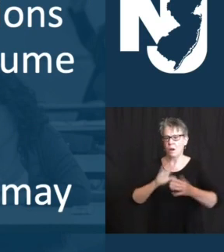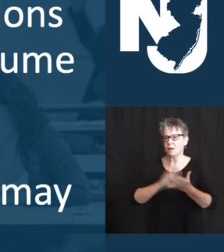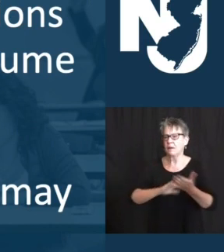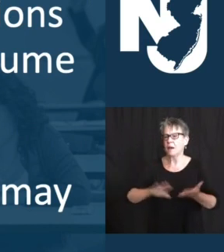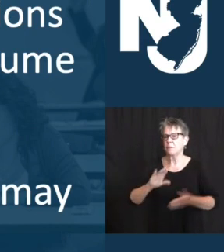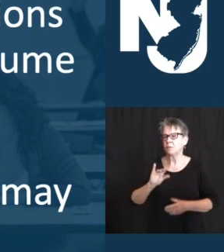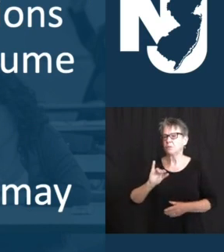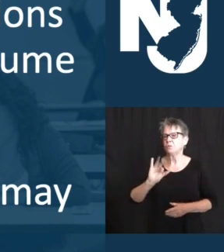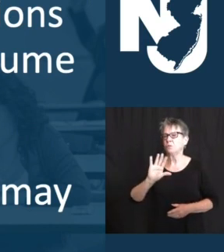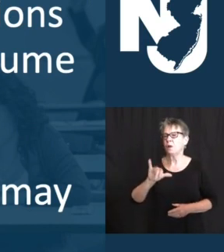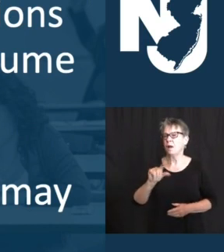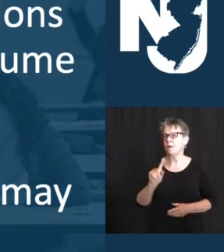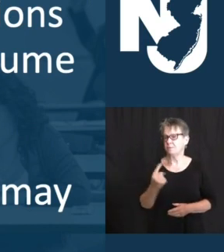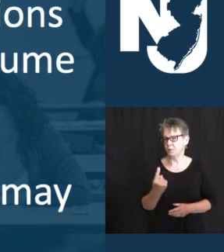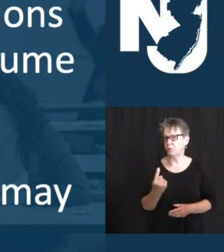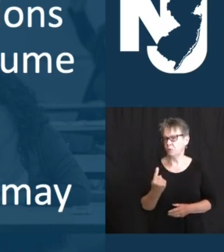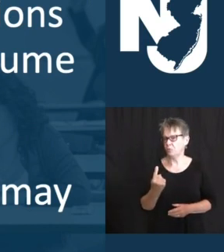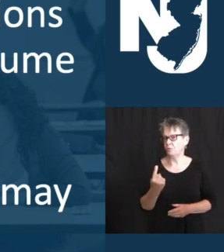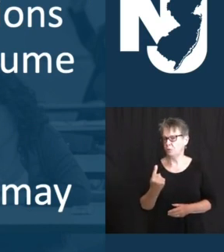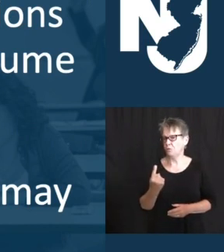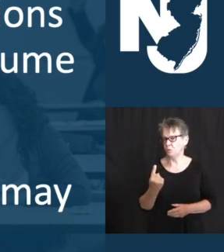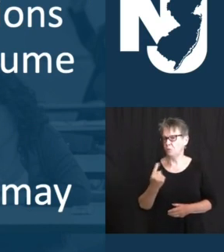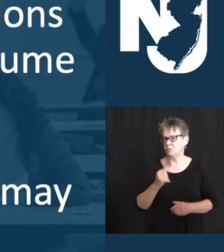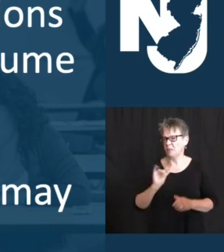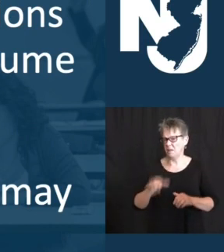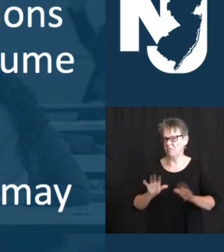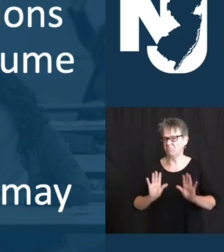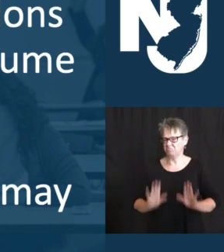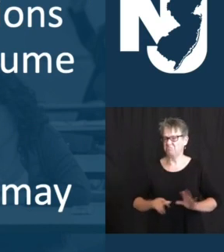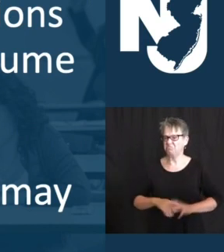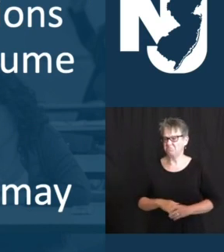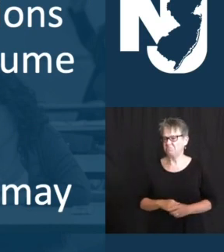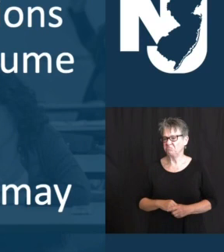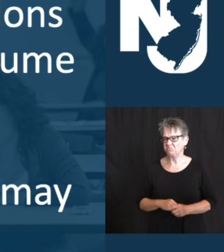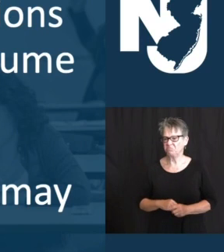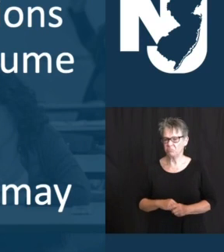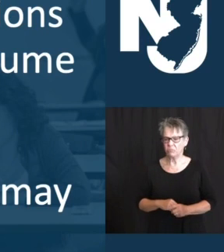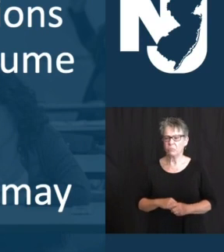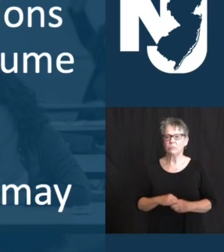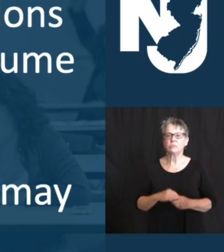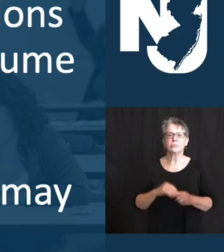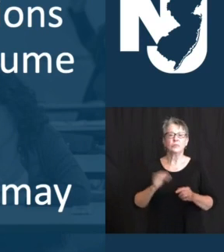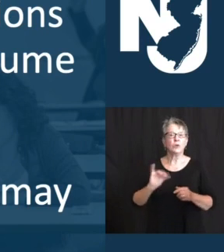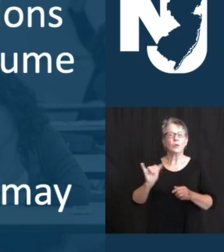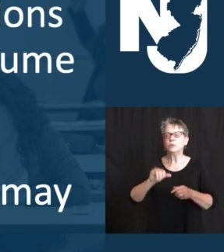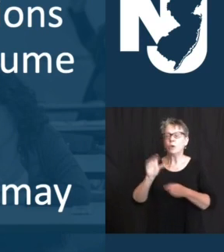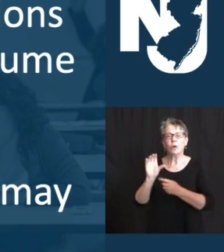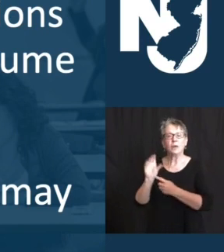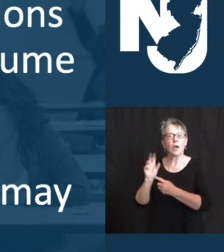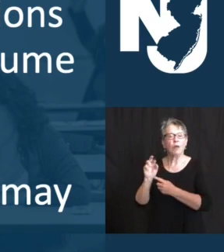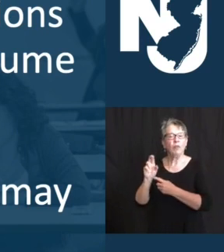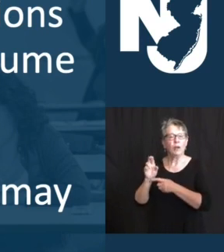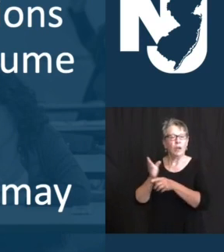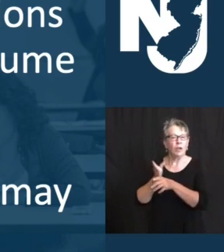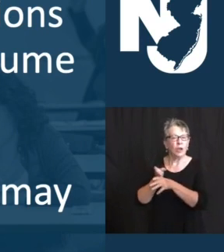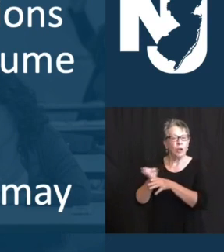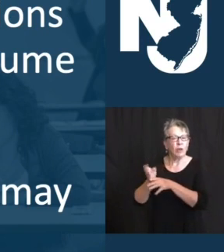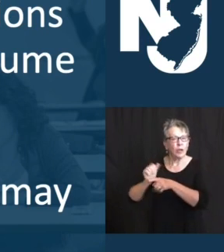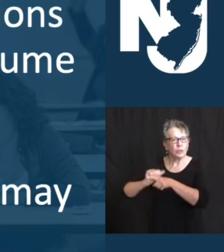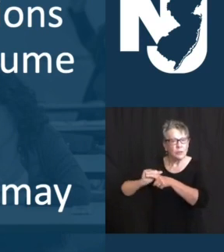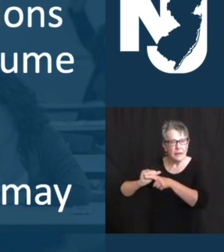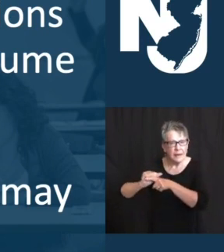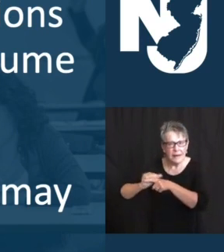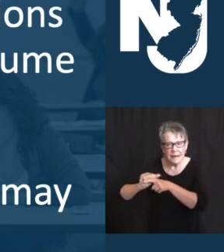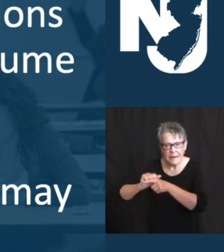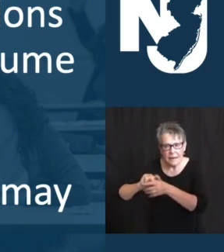plan. Additionally, career and training schools that are not under the Secretary's purview can reopen on July 1st,